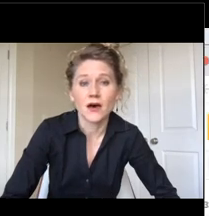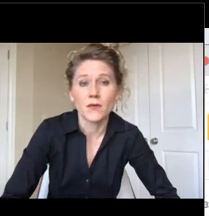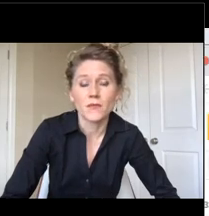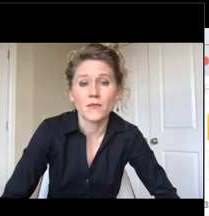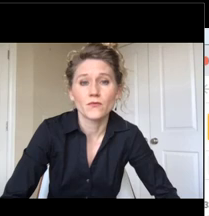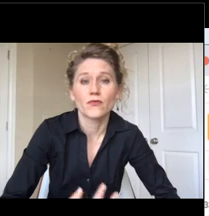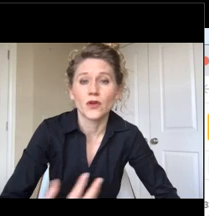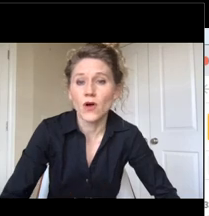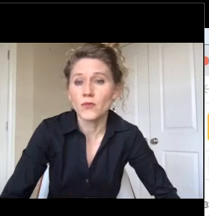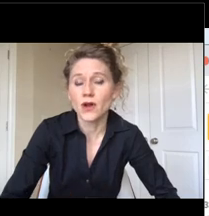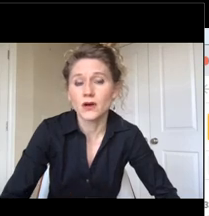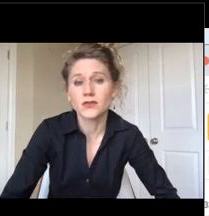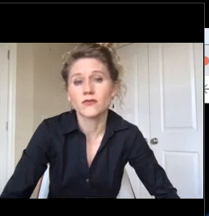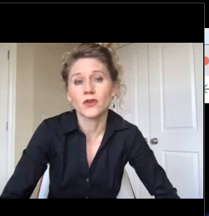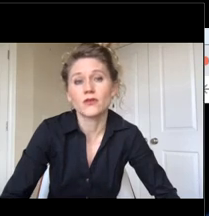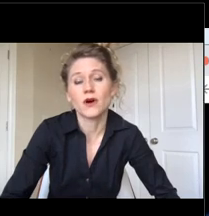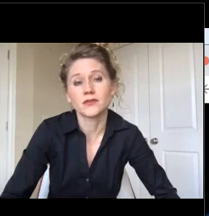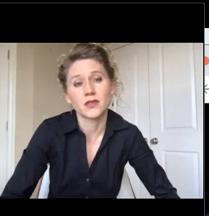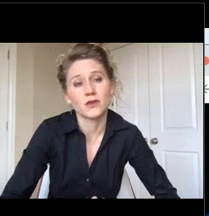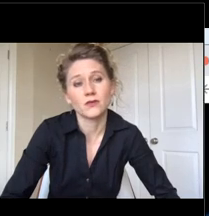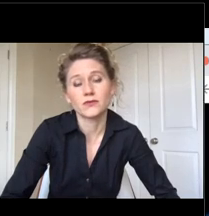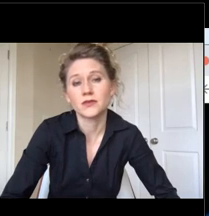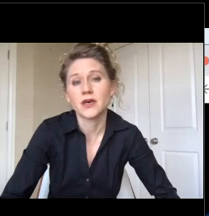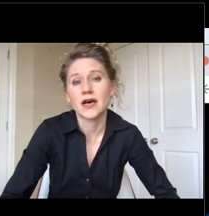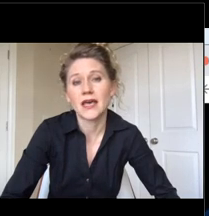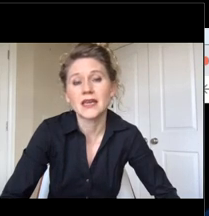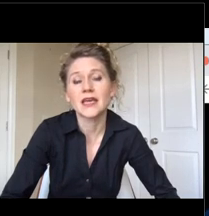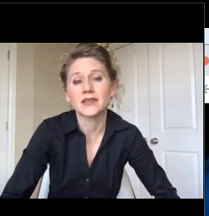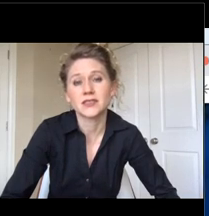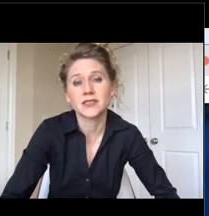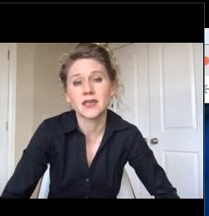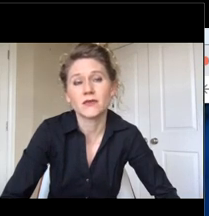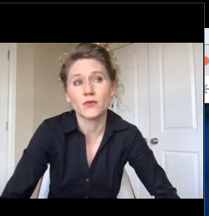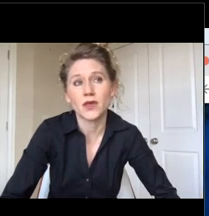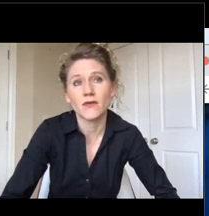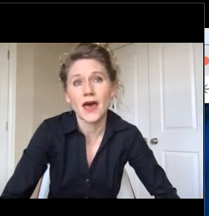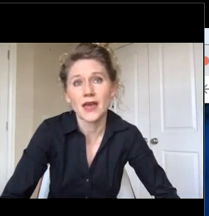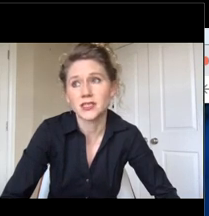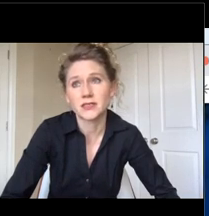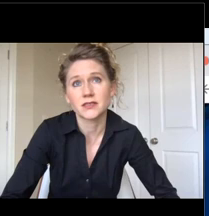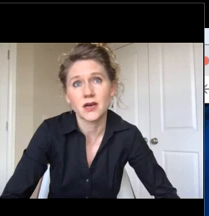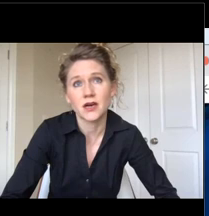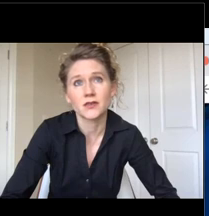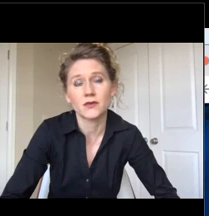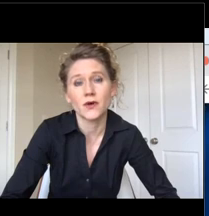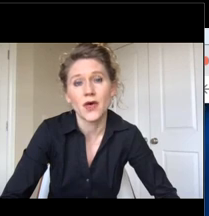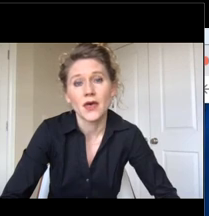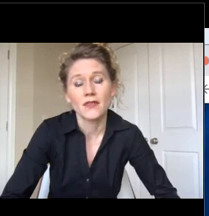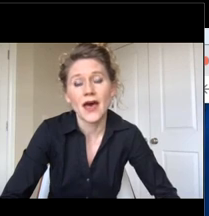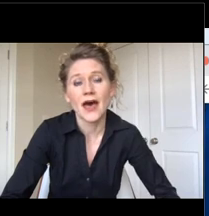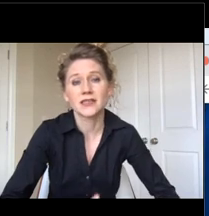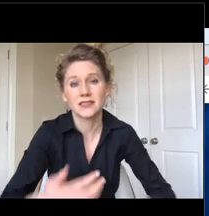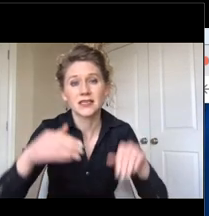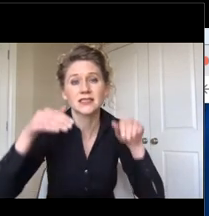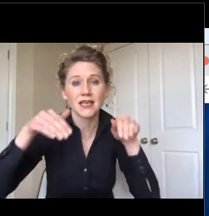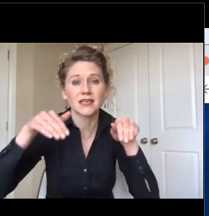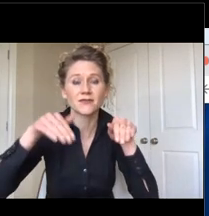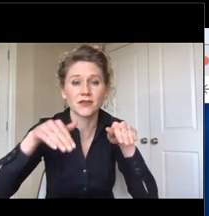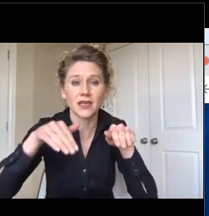designed for you all, but also for you all to use. Any agency that we've had a chance to talk to that